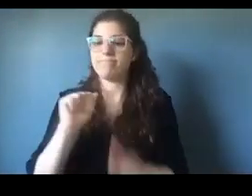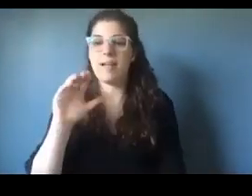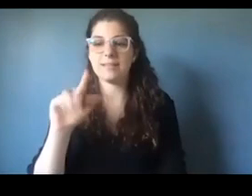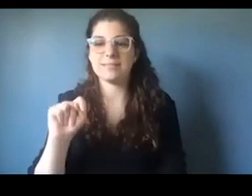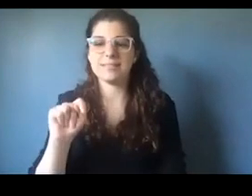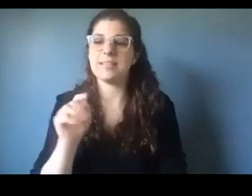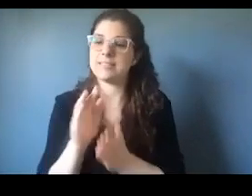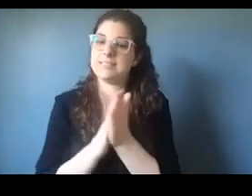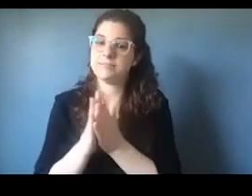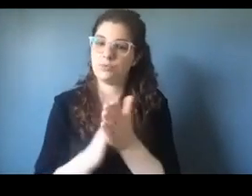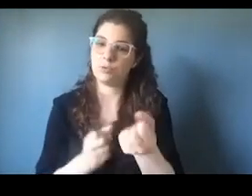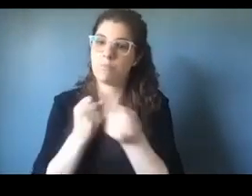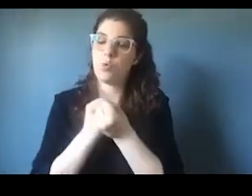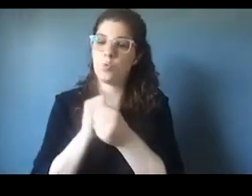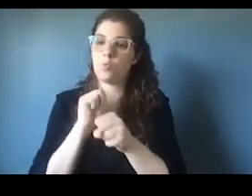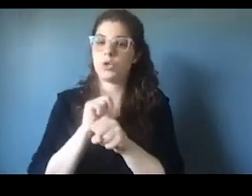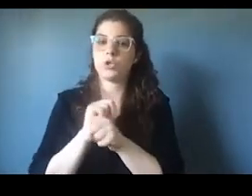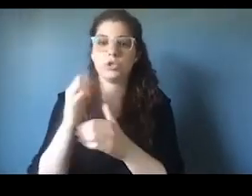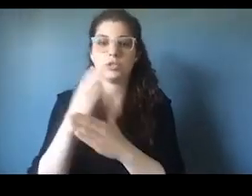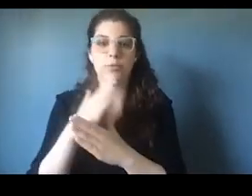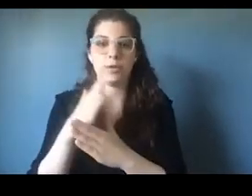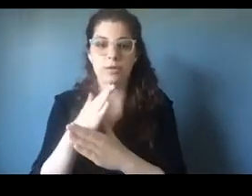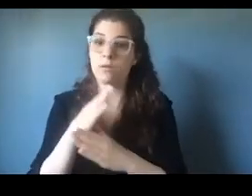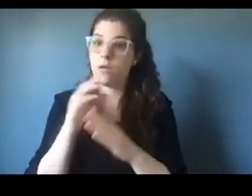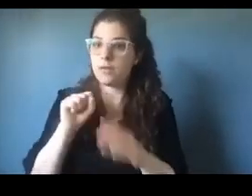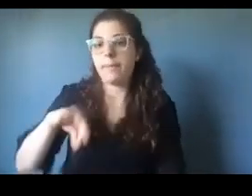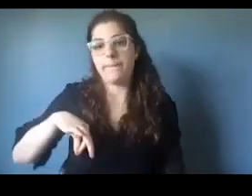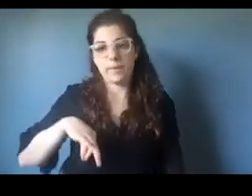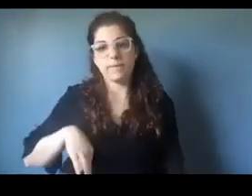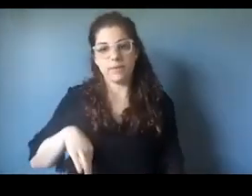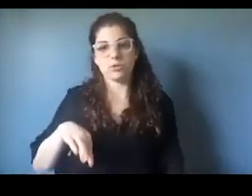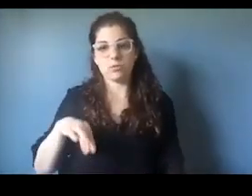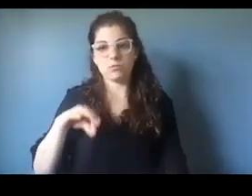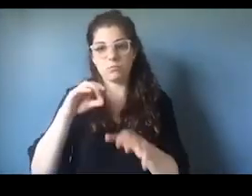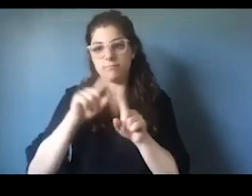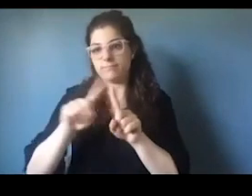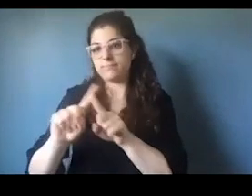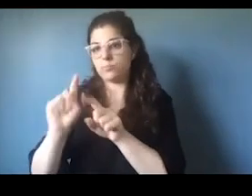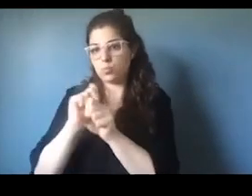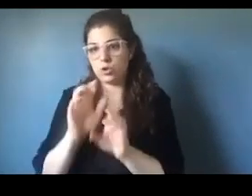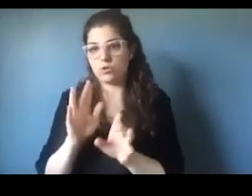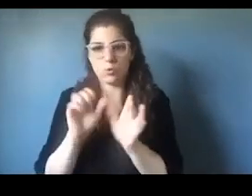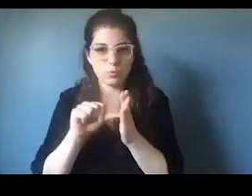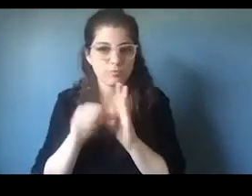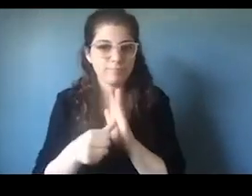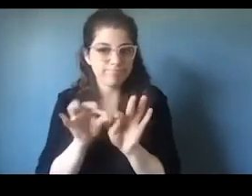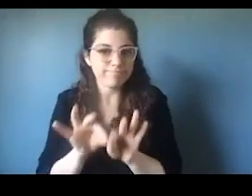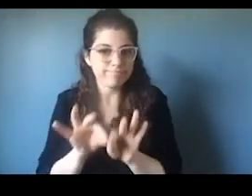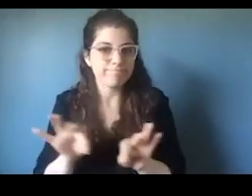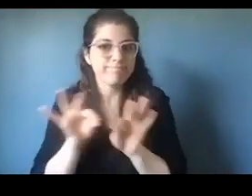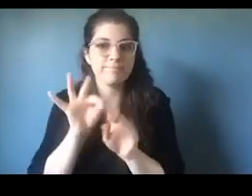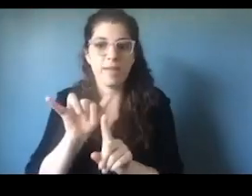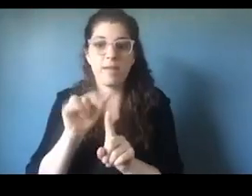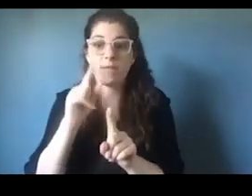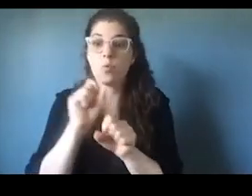to support work sharing can be really beneficial to workers. So I want to stress that in order for workers to be eligible for